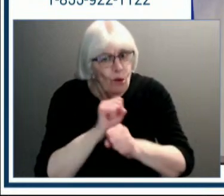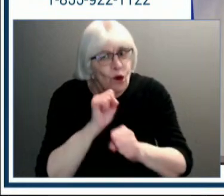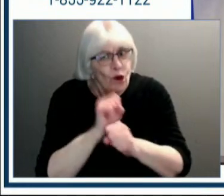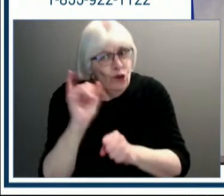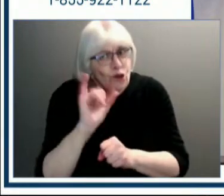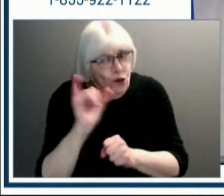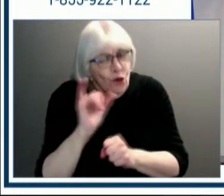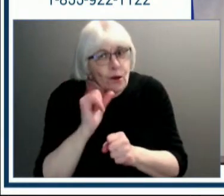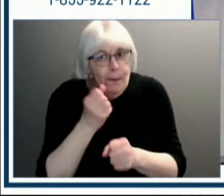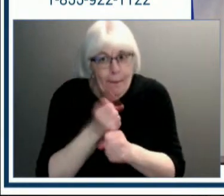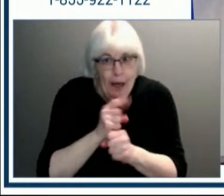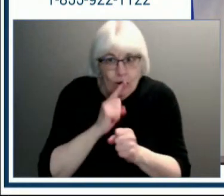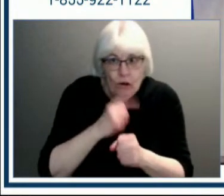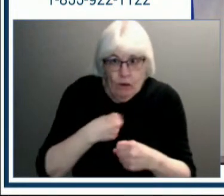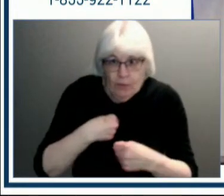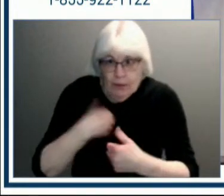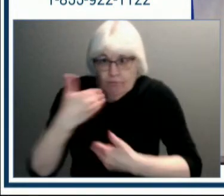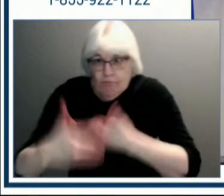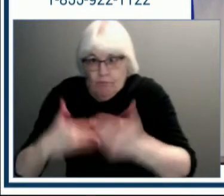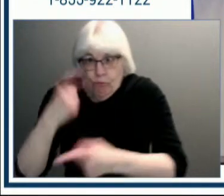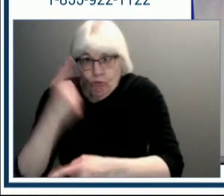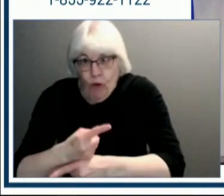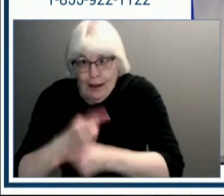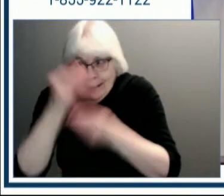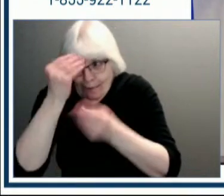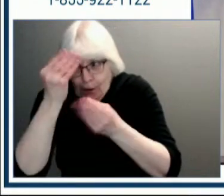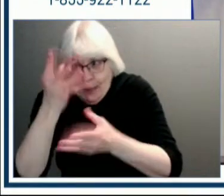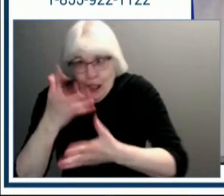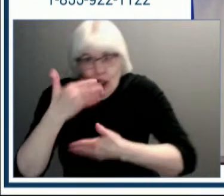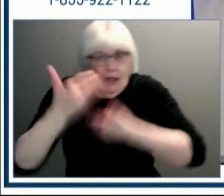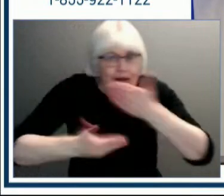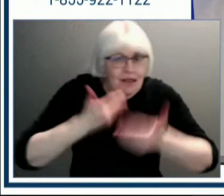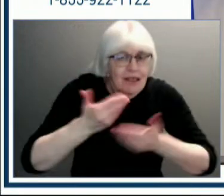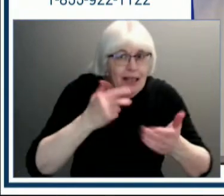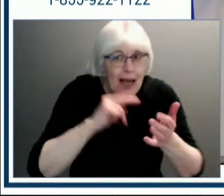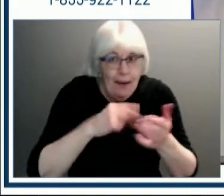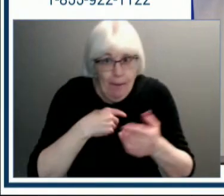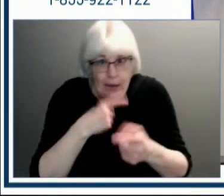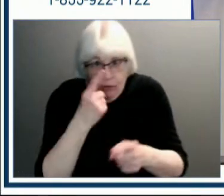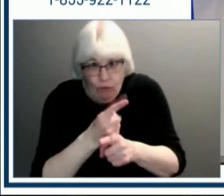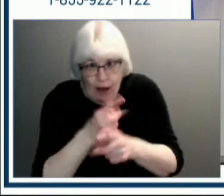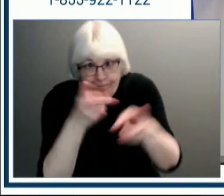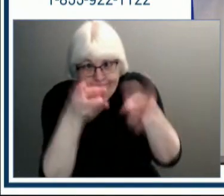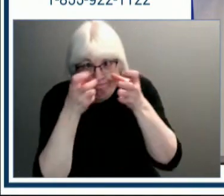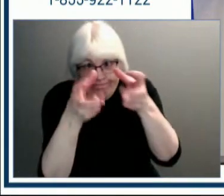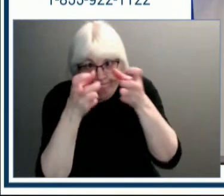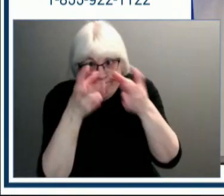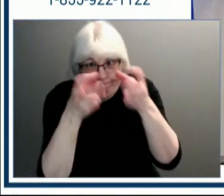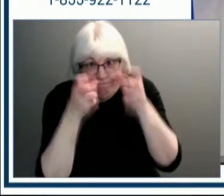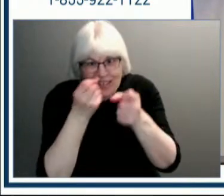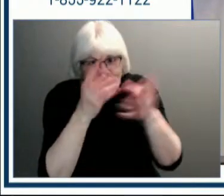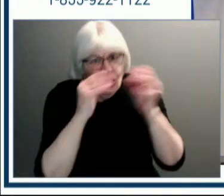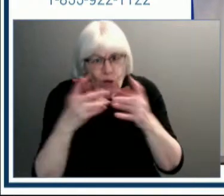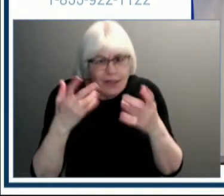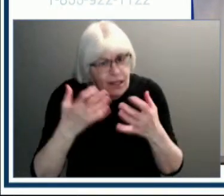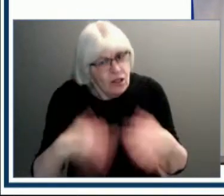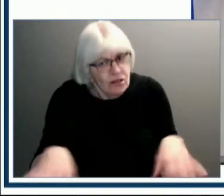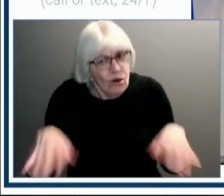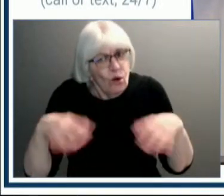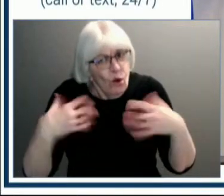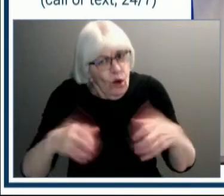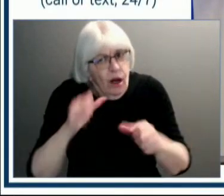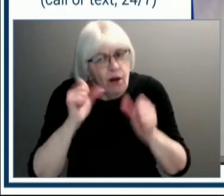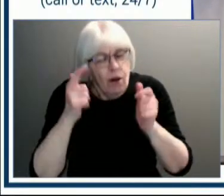69% are vaccinated to some degree. No children are in hospital in this province at this time, which leads me